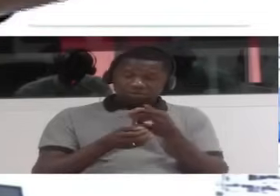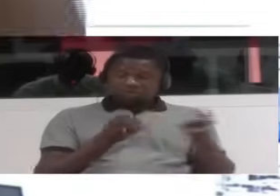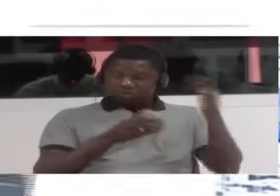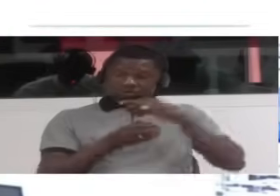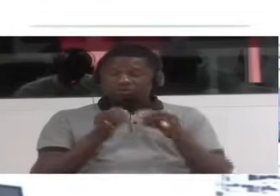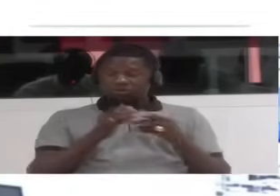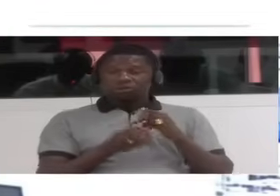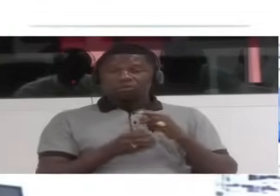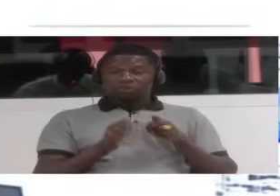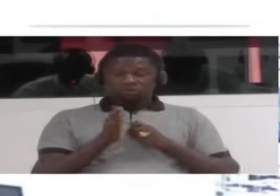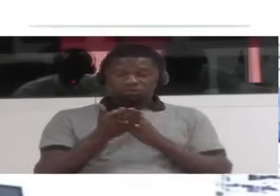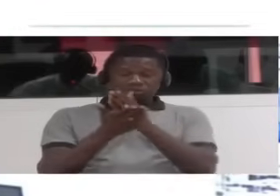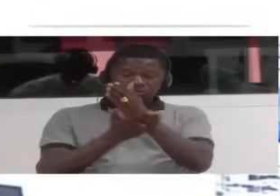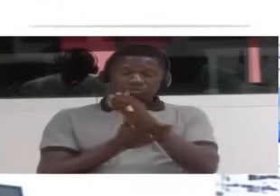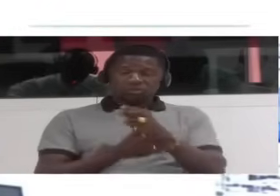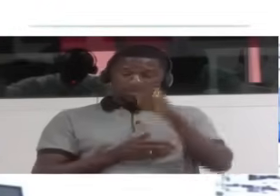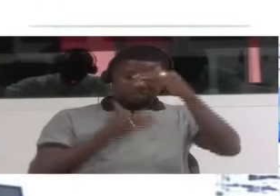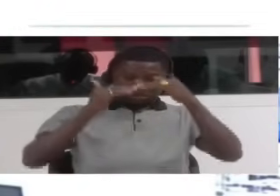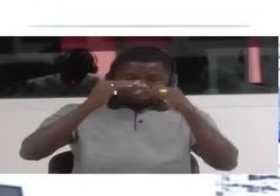they will flow through the chain of command.